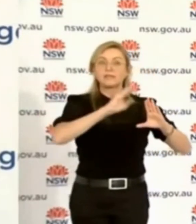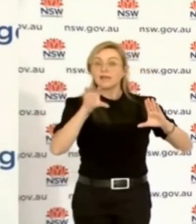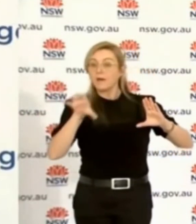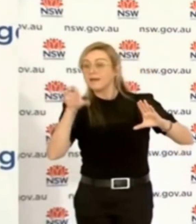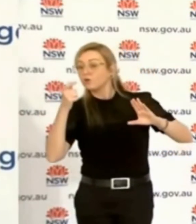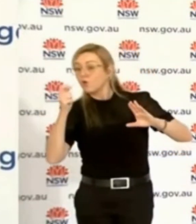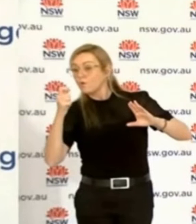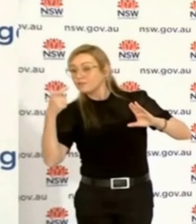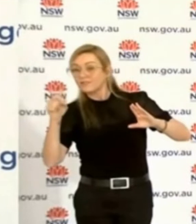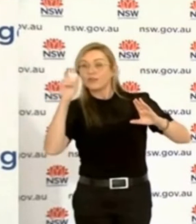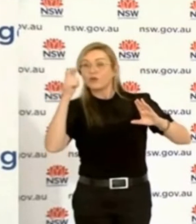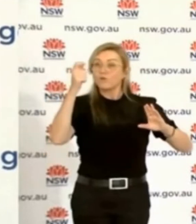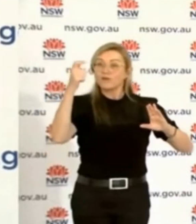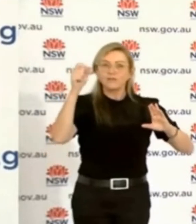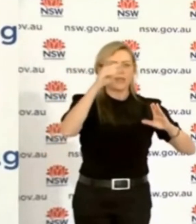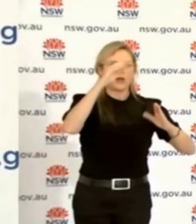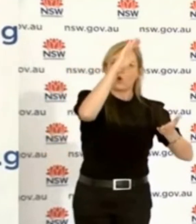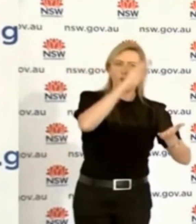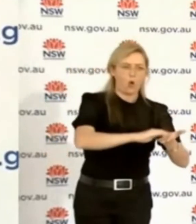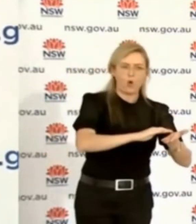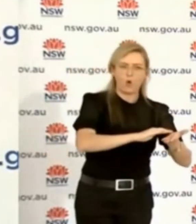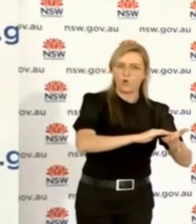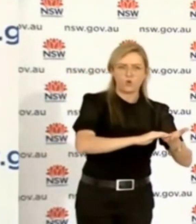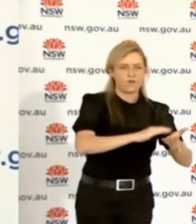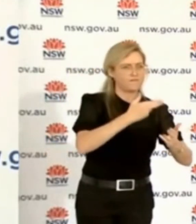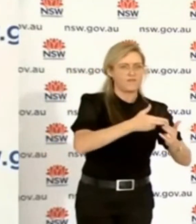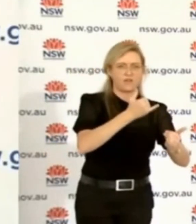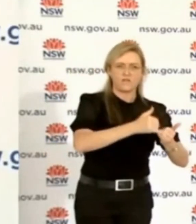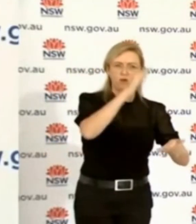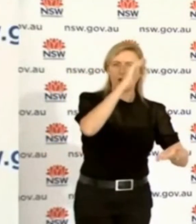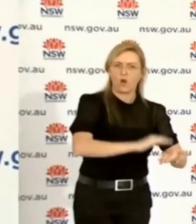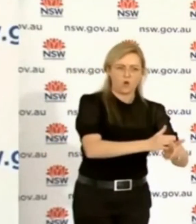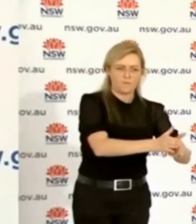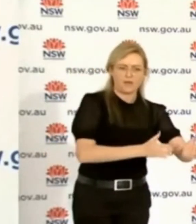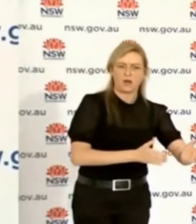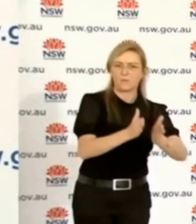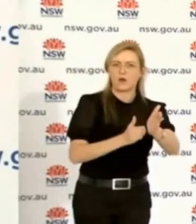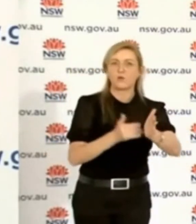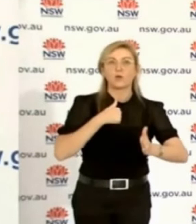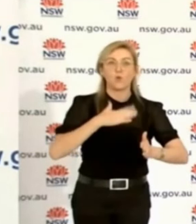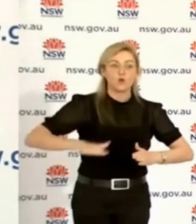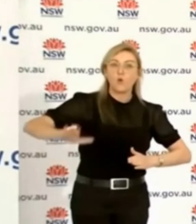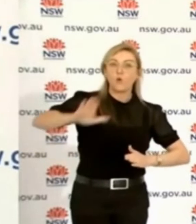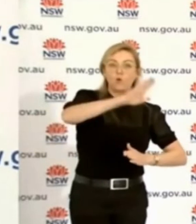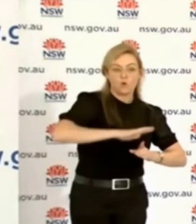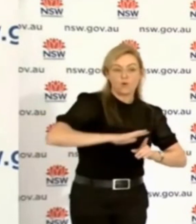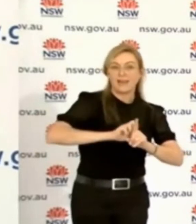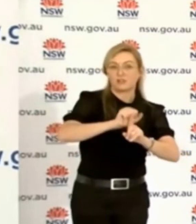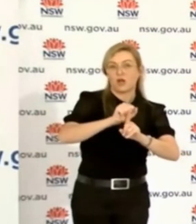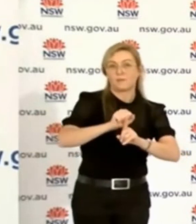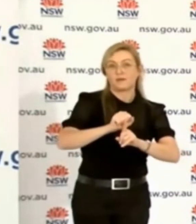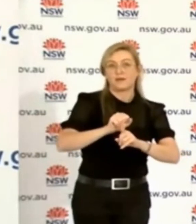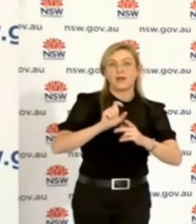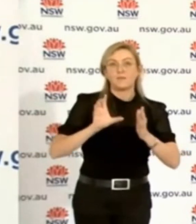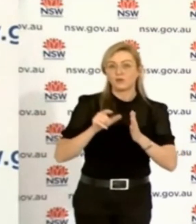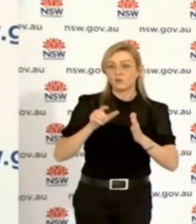70. And there are parts of Greater Sydney where the average is below 70. And we need everybody to catch up so those communities aren't vulnerable. Then you'll